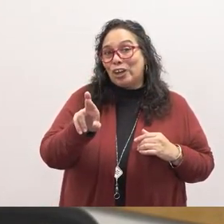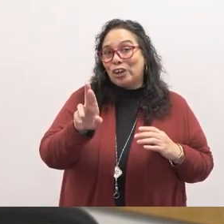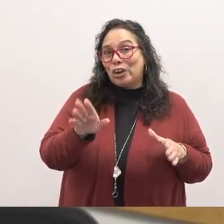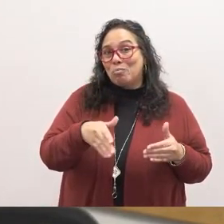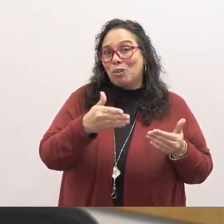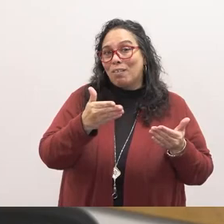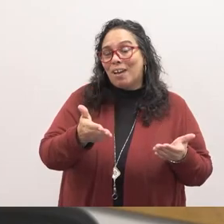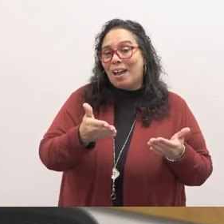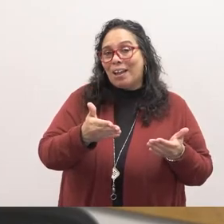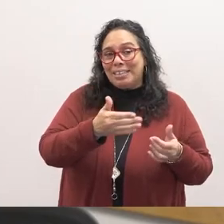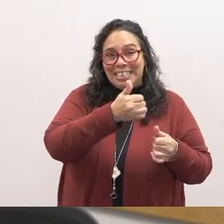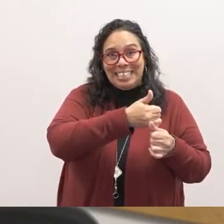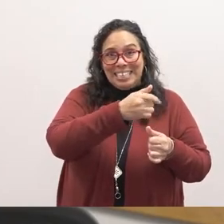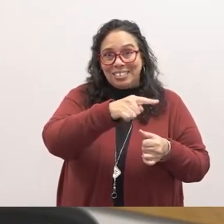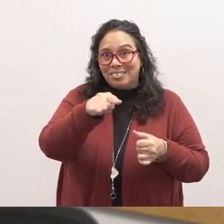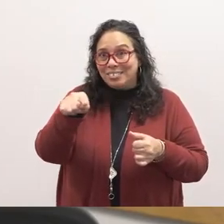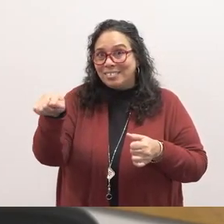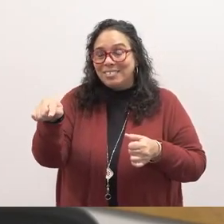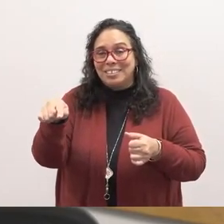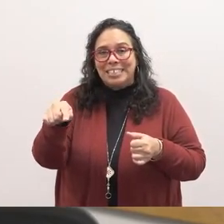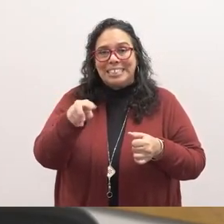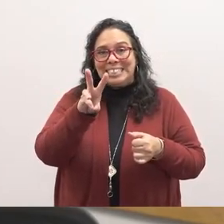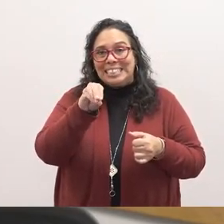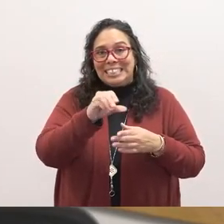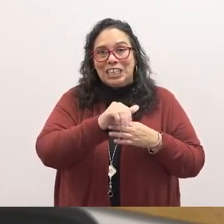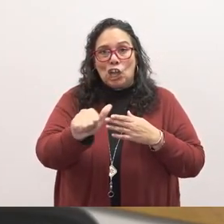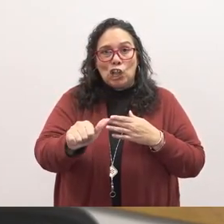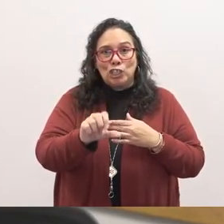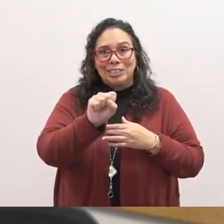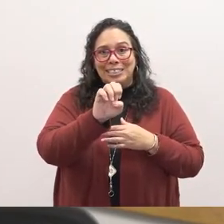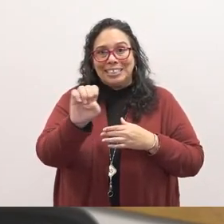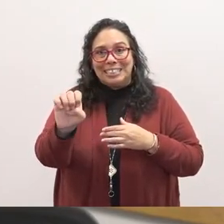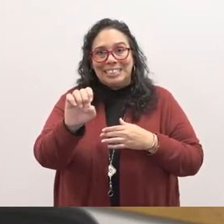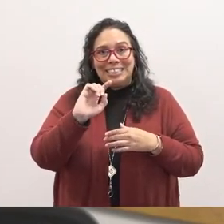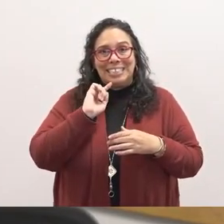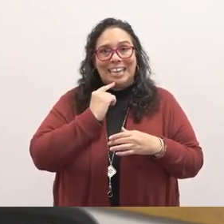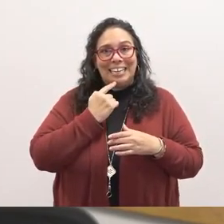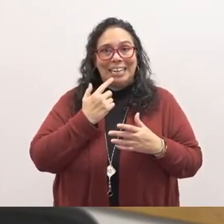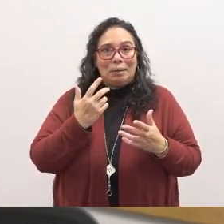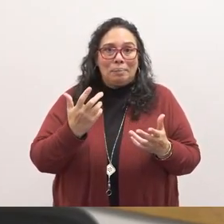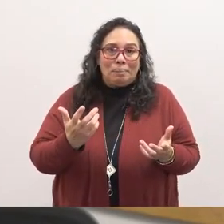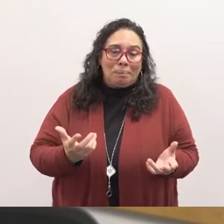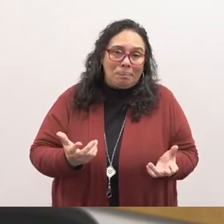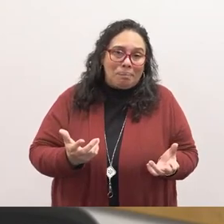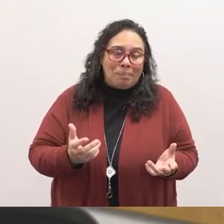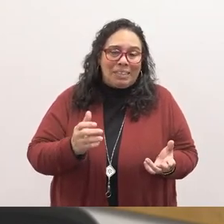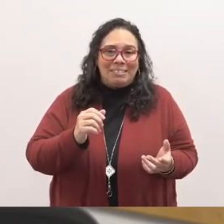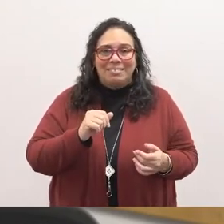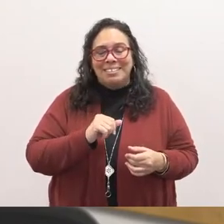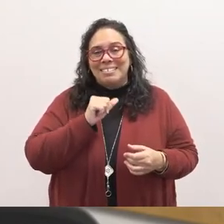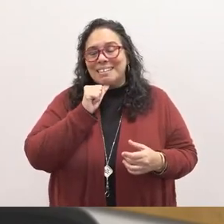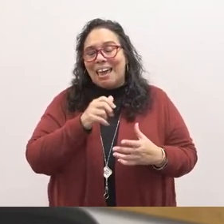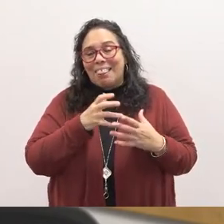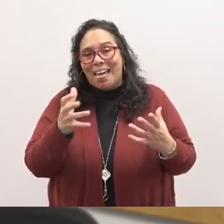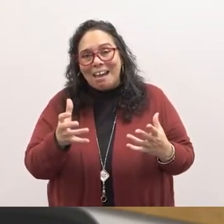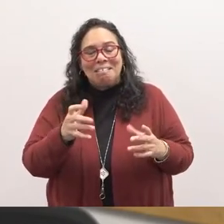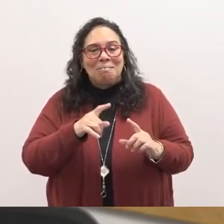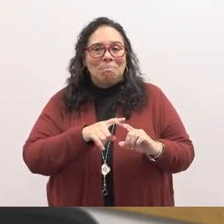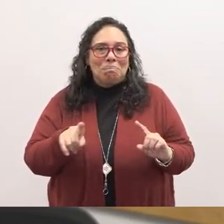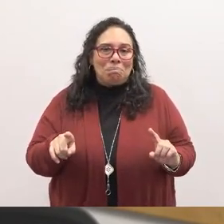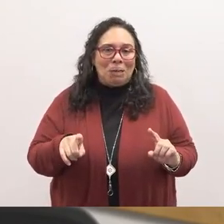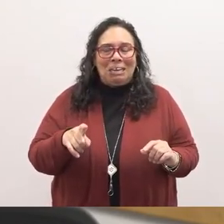provide each one of you $60 in See's candy, which unfortunately isn't isn't that much anymore.